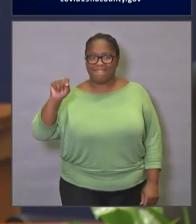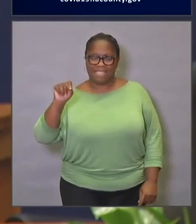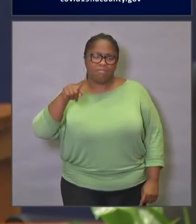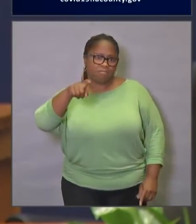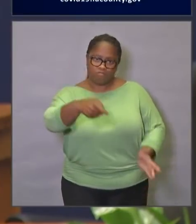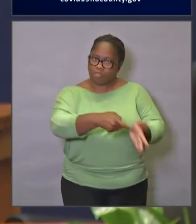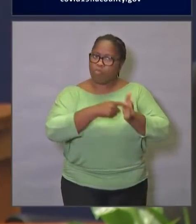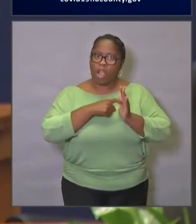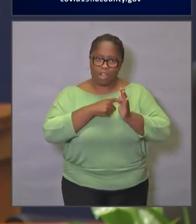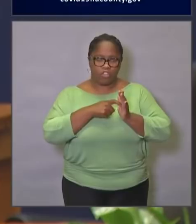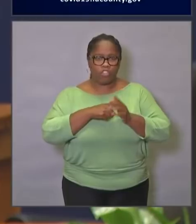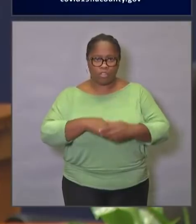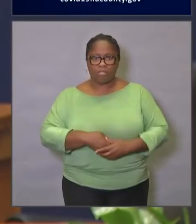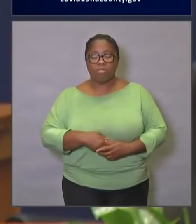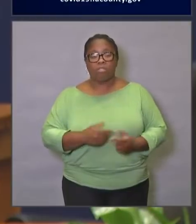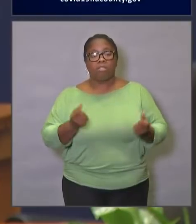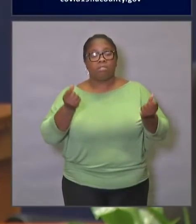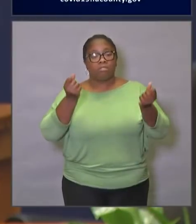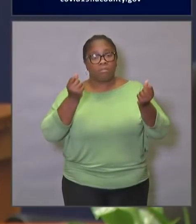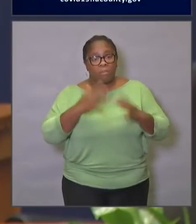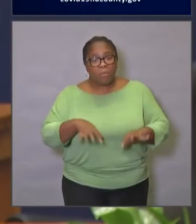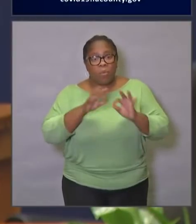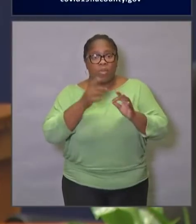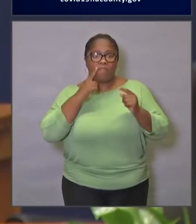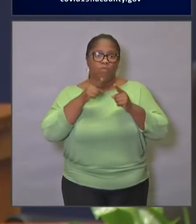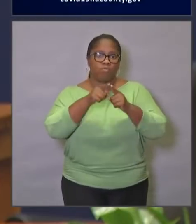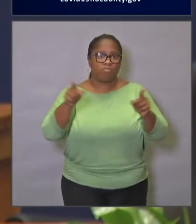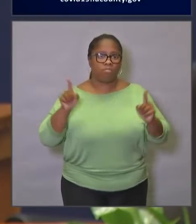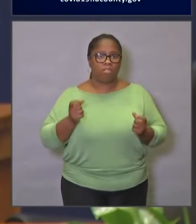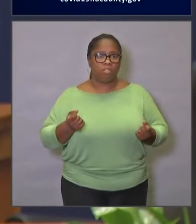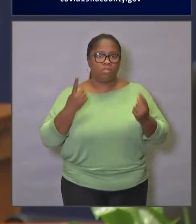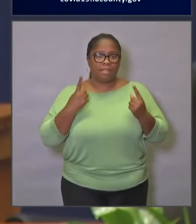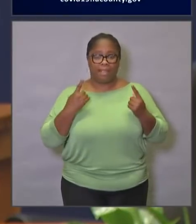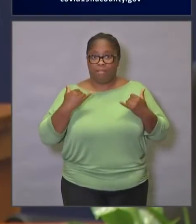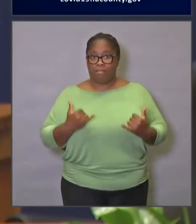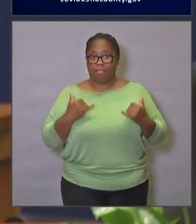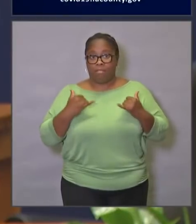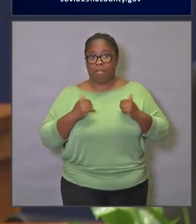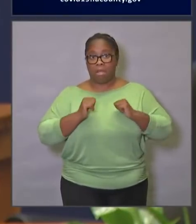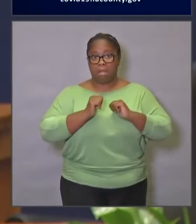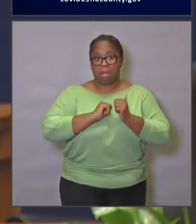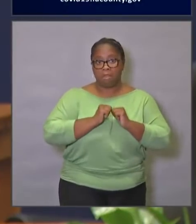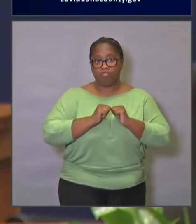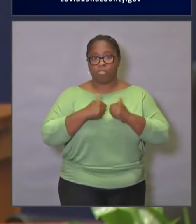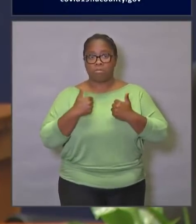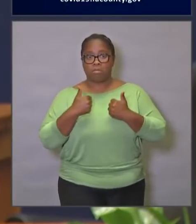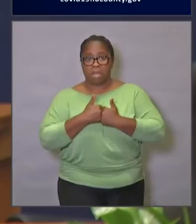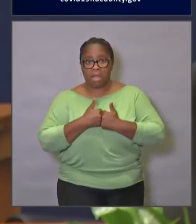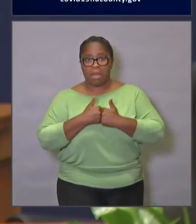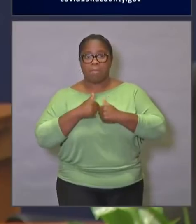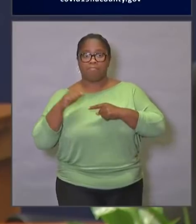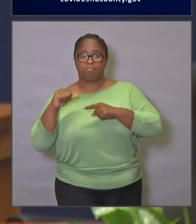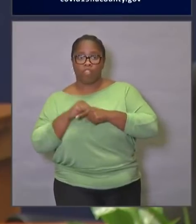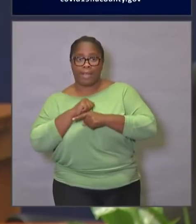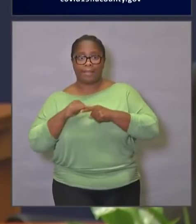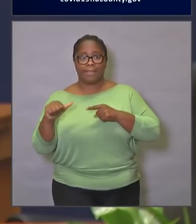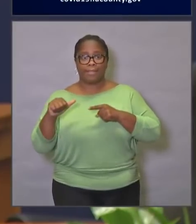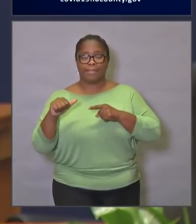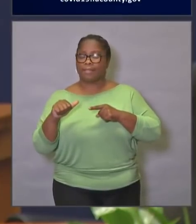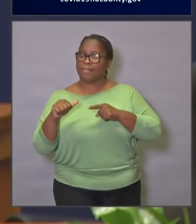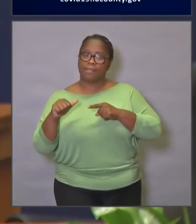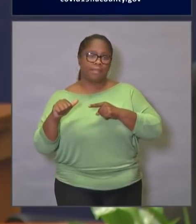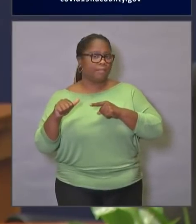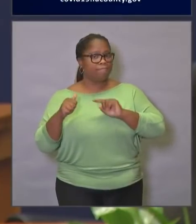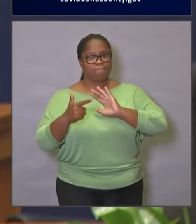want to make sure that everyone understands that at this point, competitions, games, and team practices are not